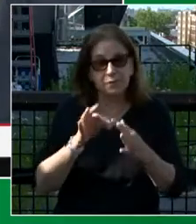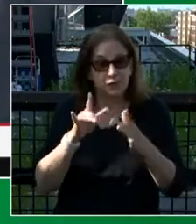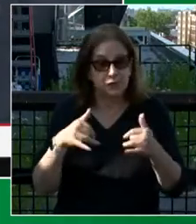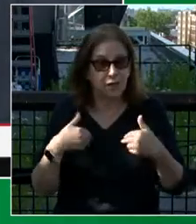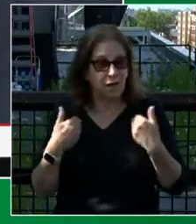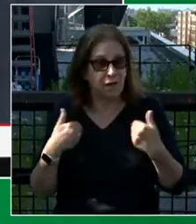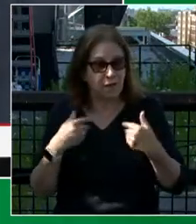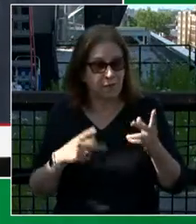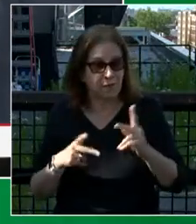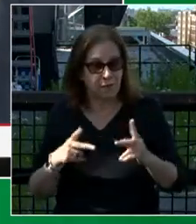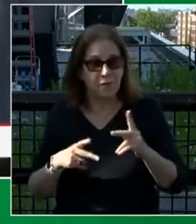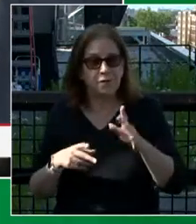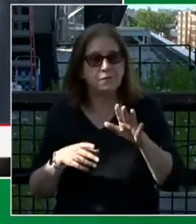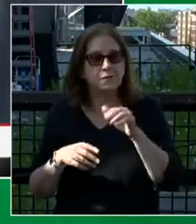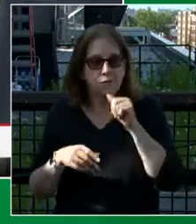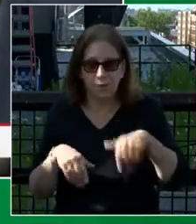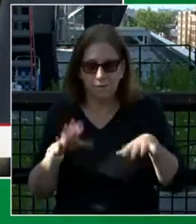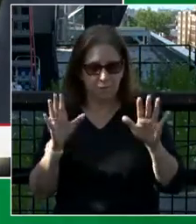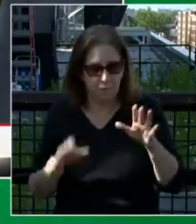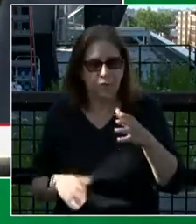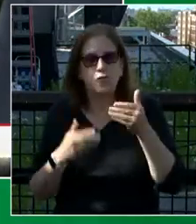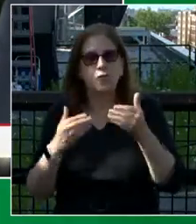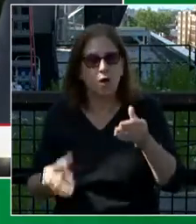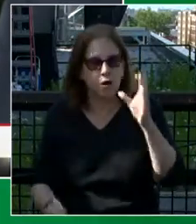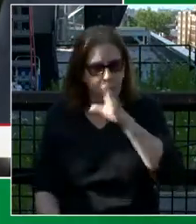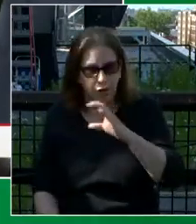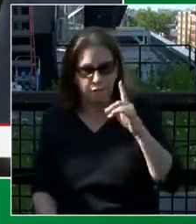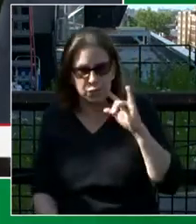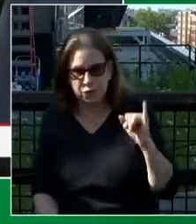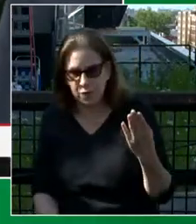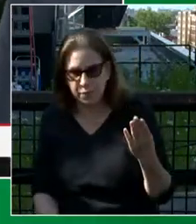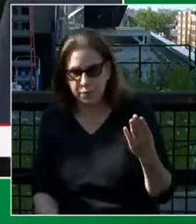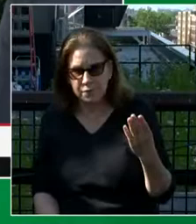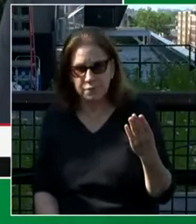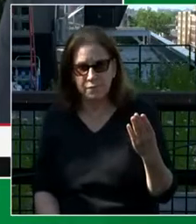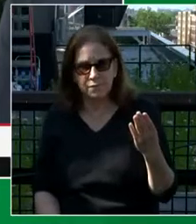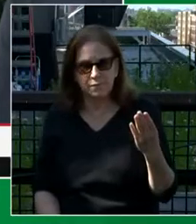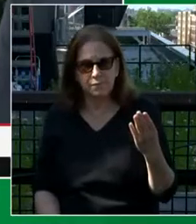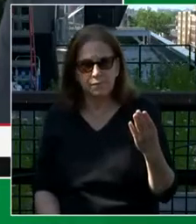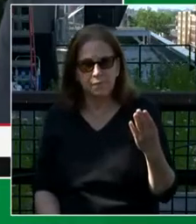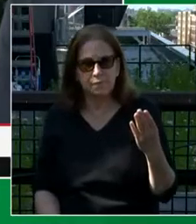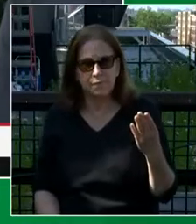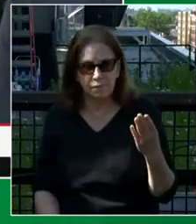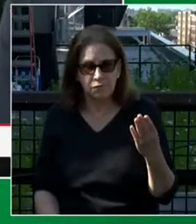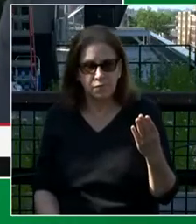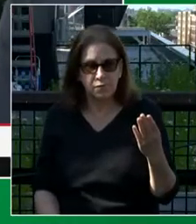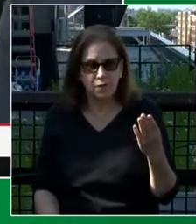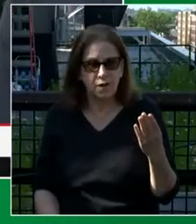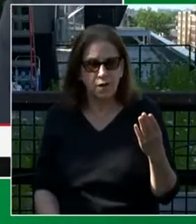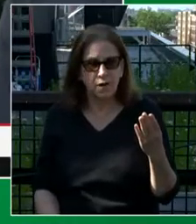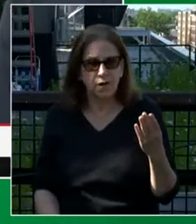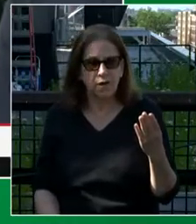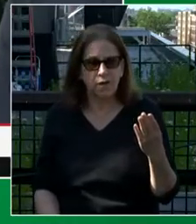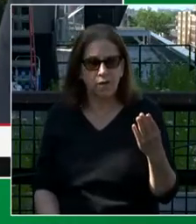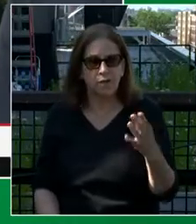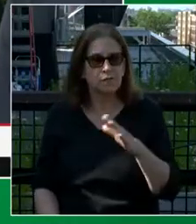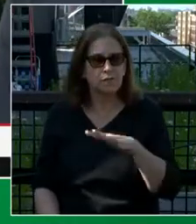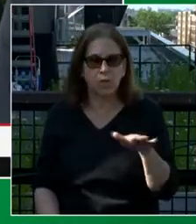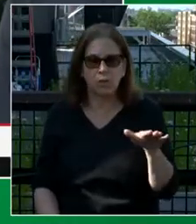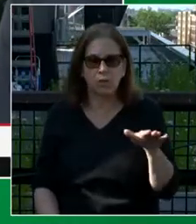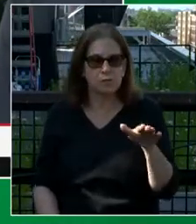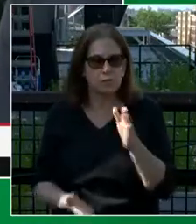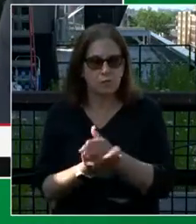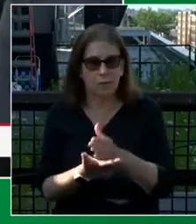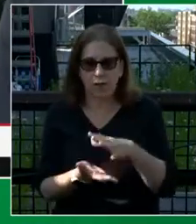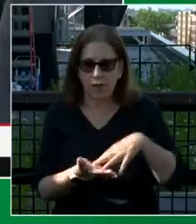need to stay focused, and most importantly, keep learning. I'm a lifelong learner. It's